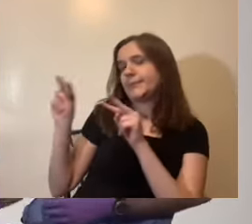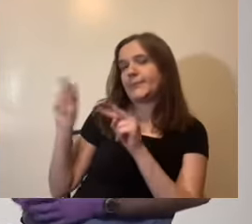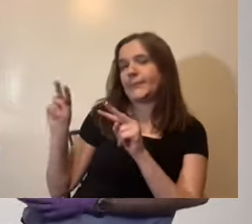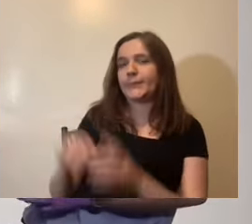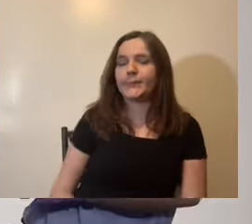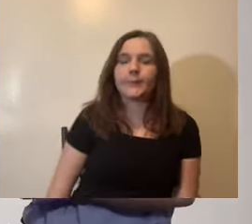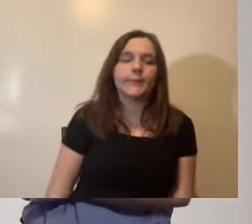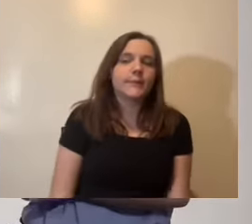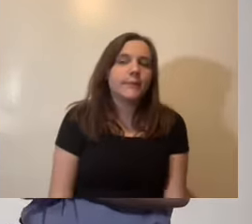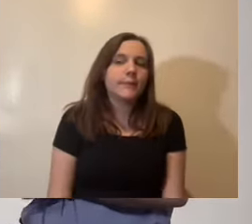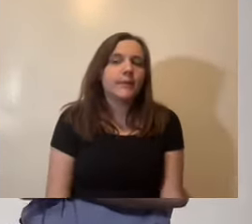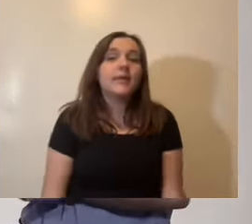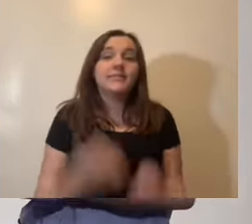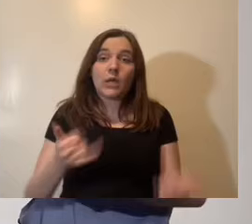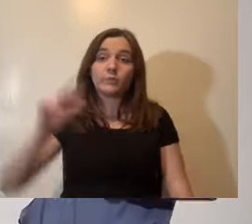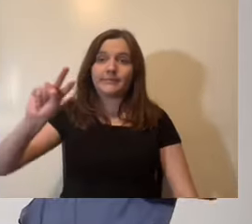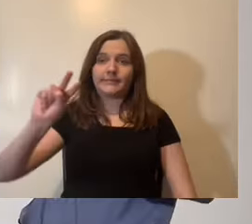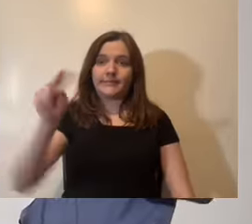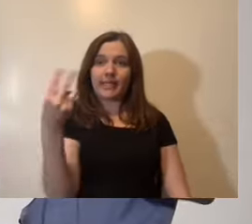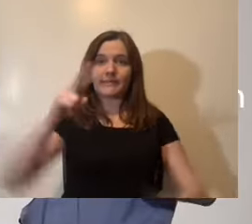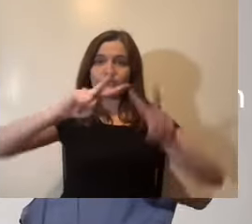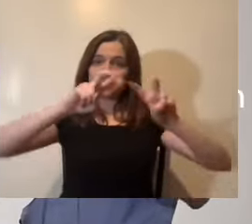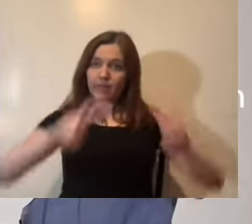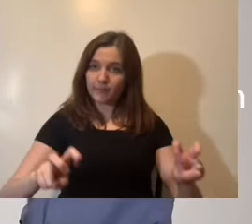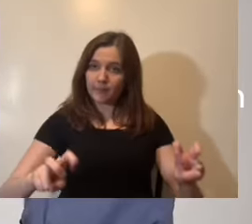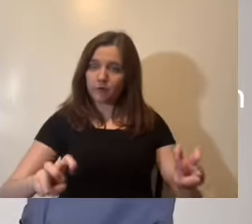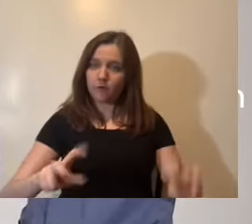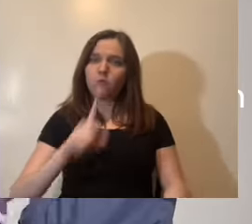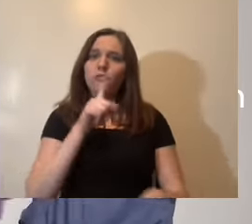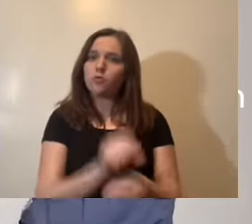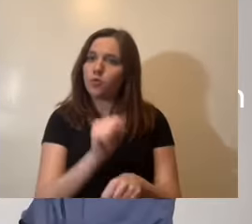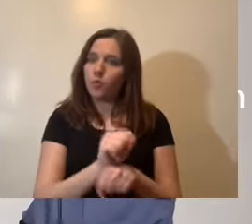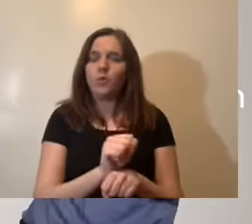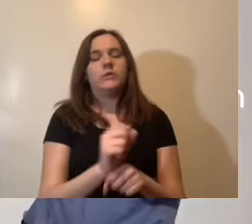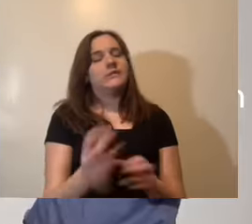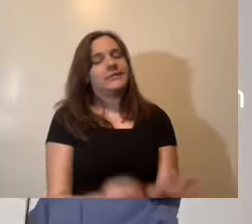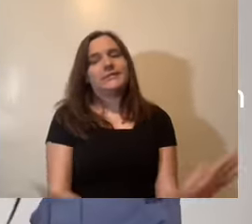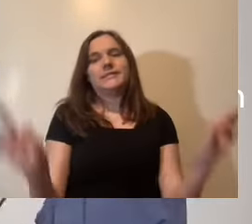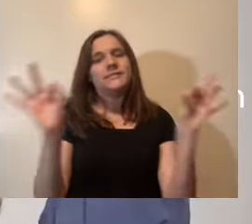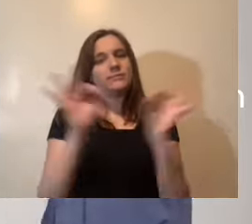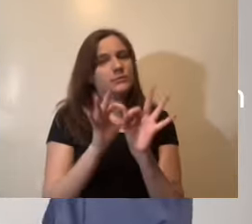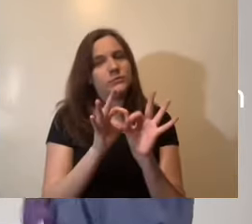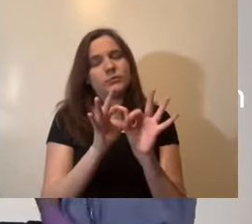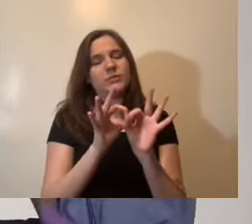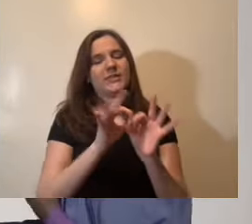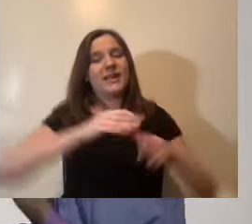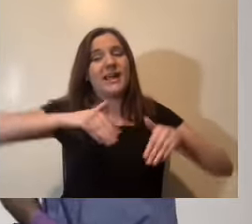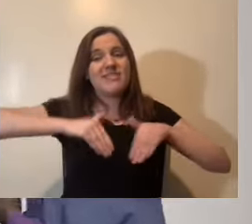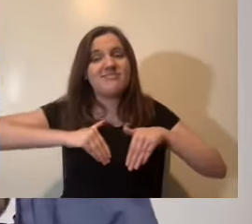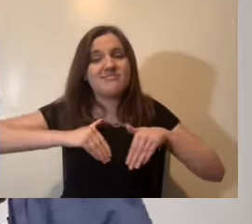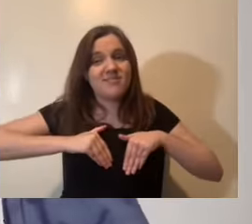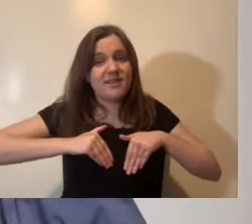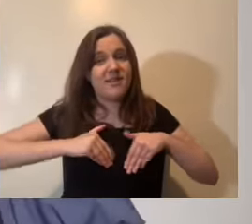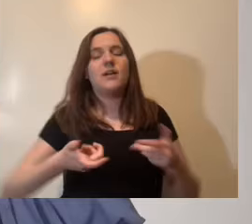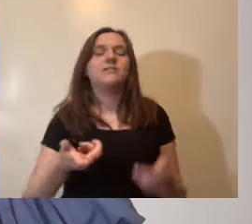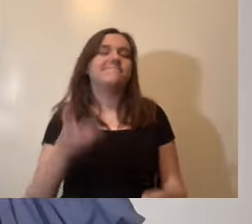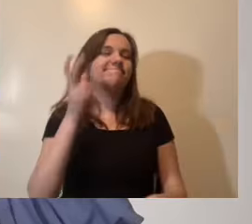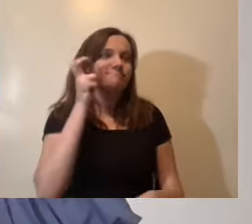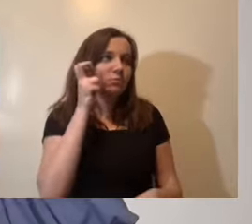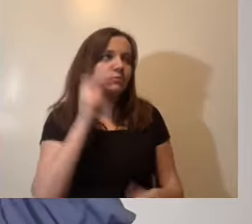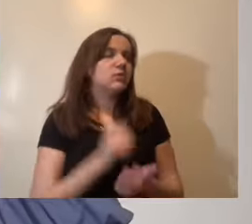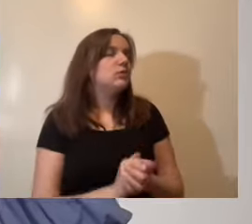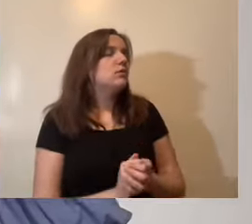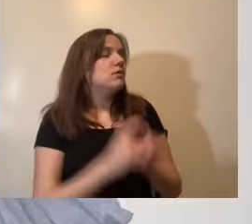assessment. For this patient, I really want to listen to lung sounds again and reassess that. So I'll